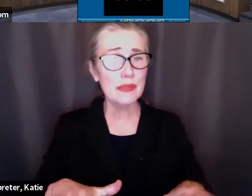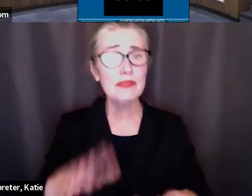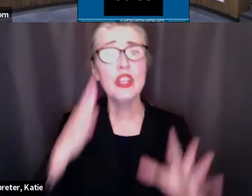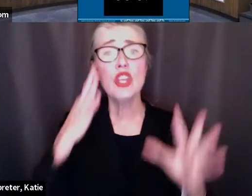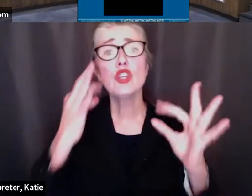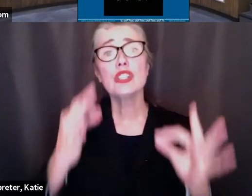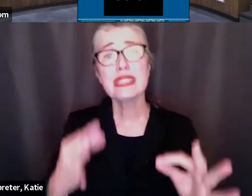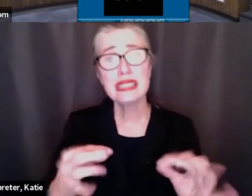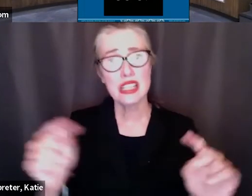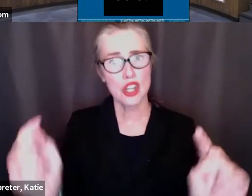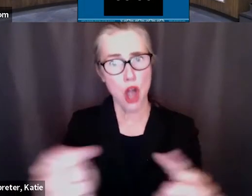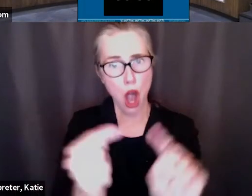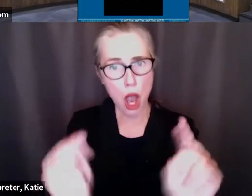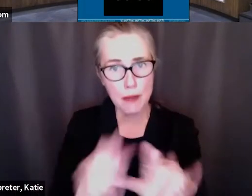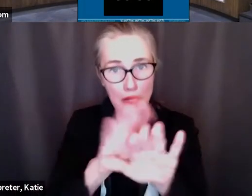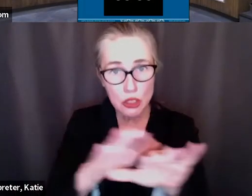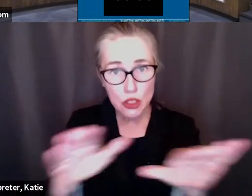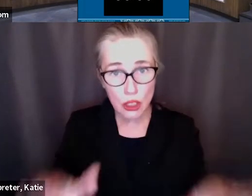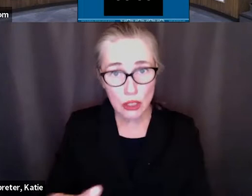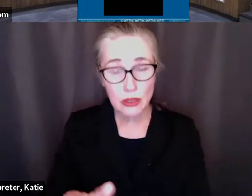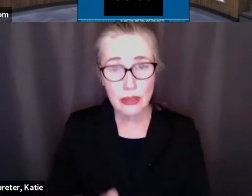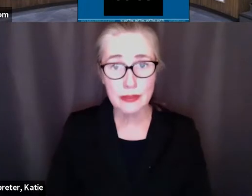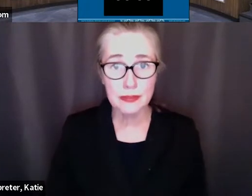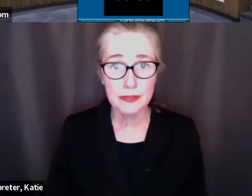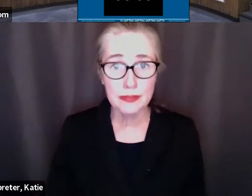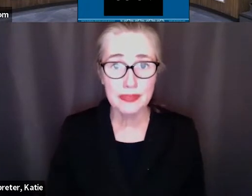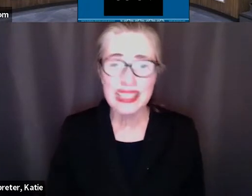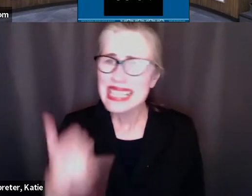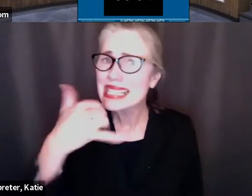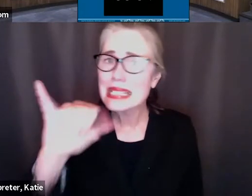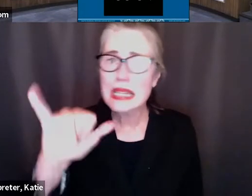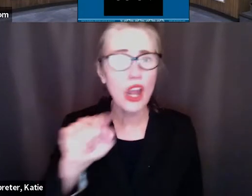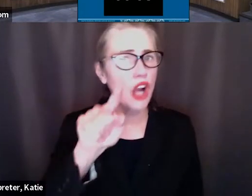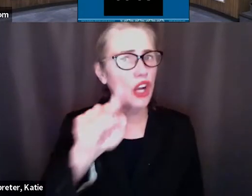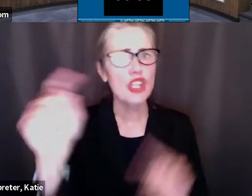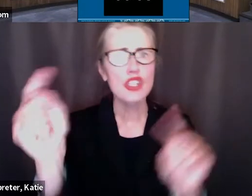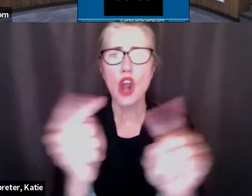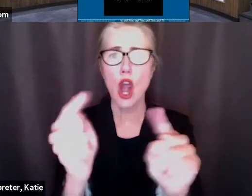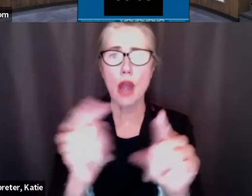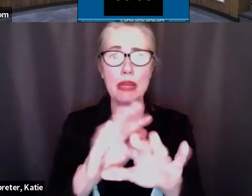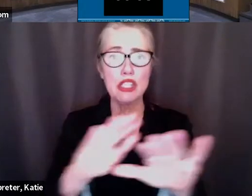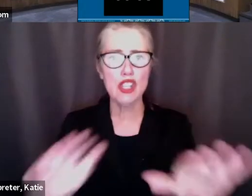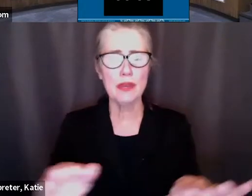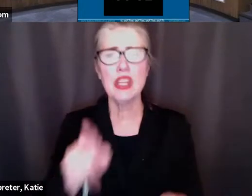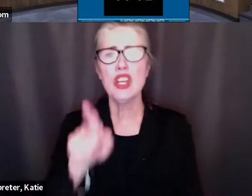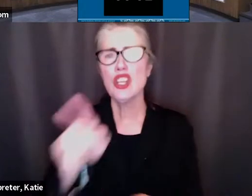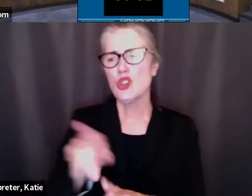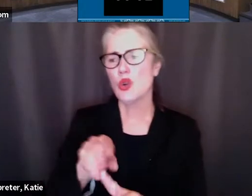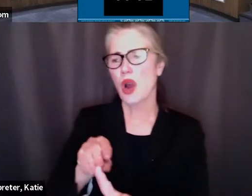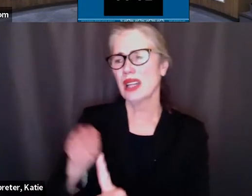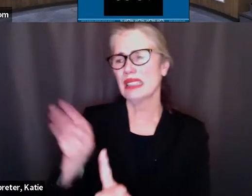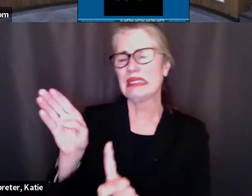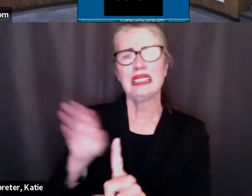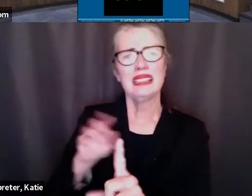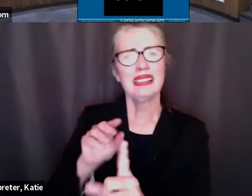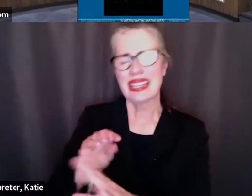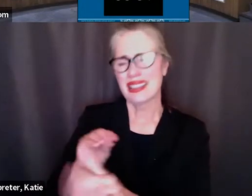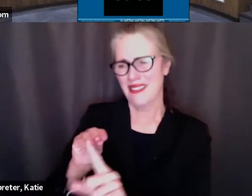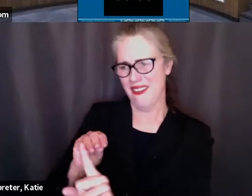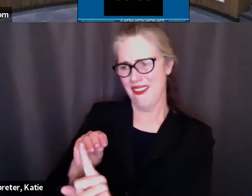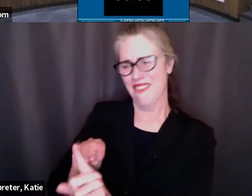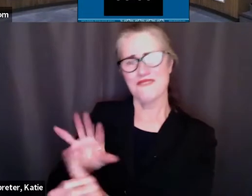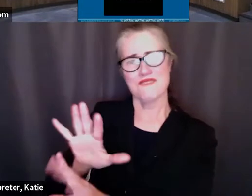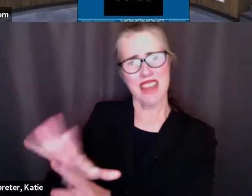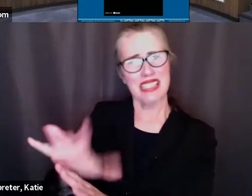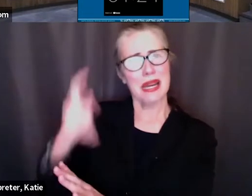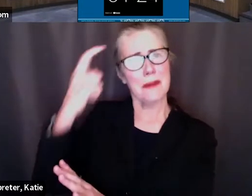harming children they still are you still are making them mentally um they're gonna be